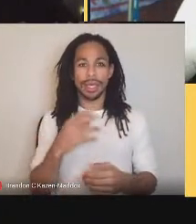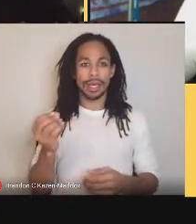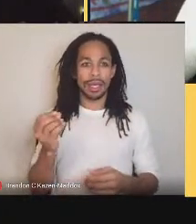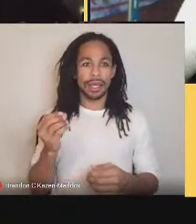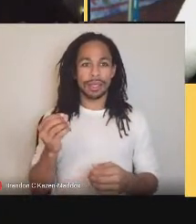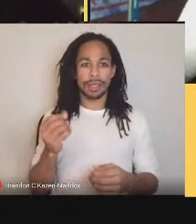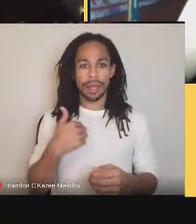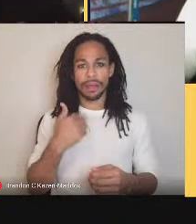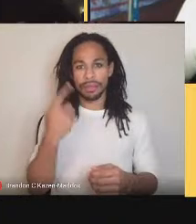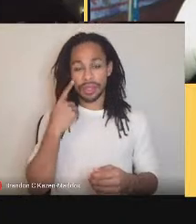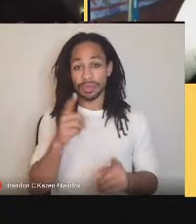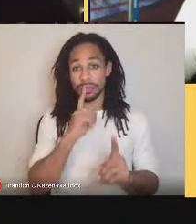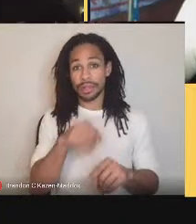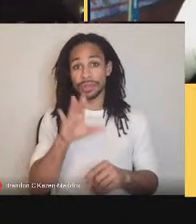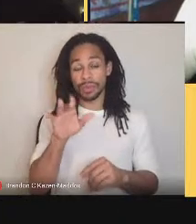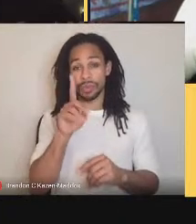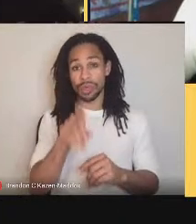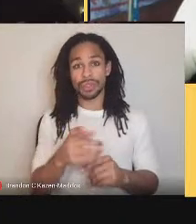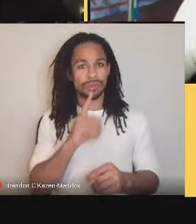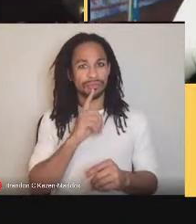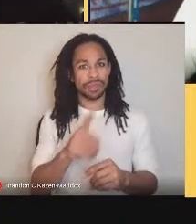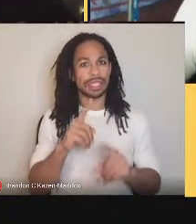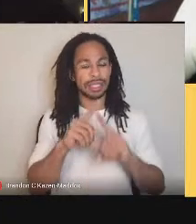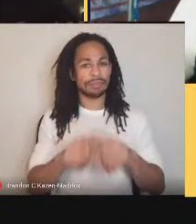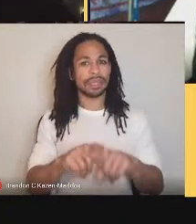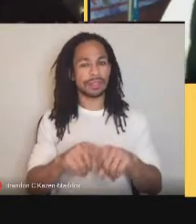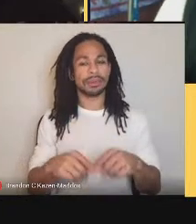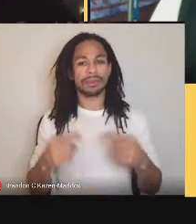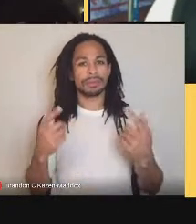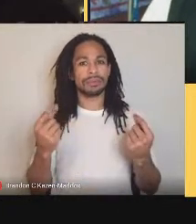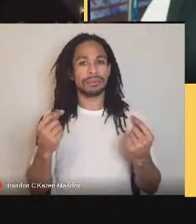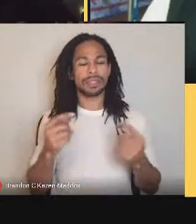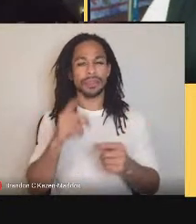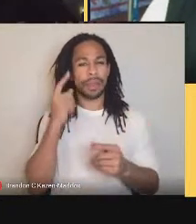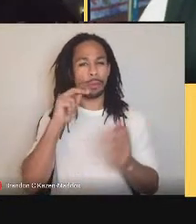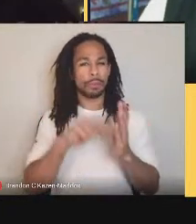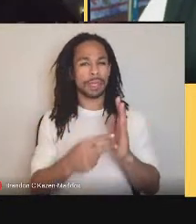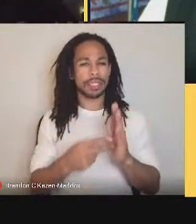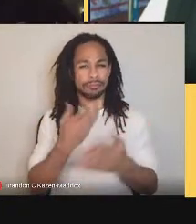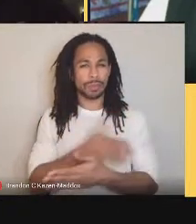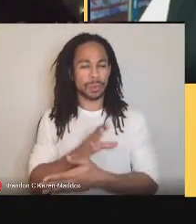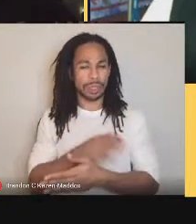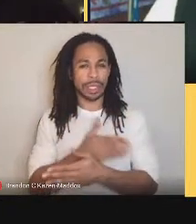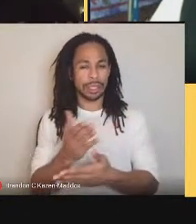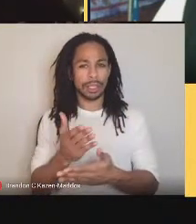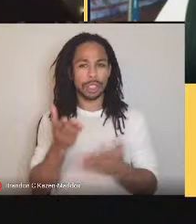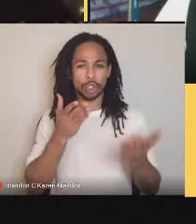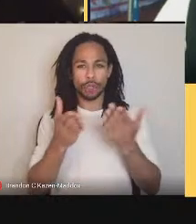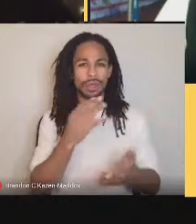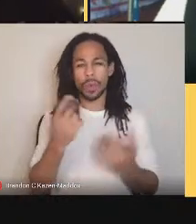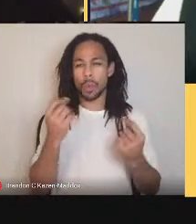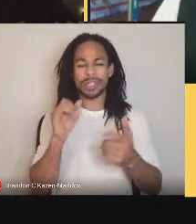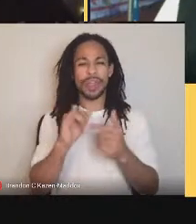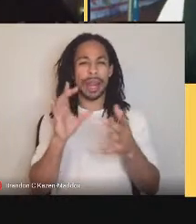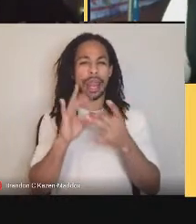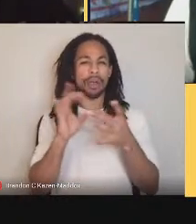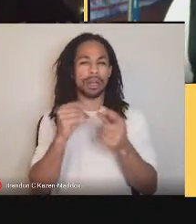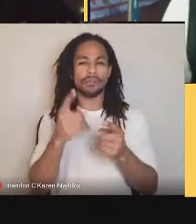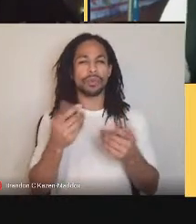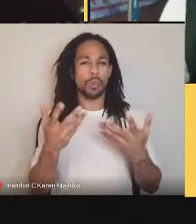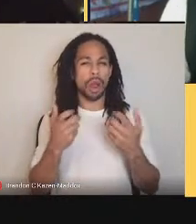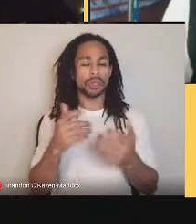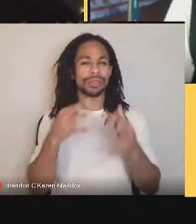think to answer that question, it really just depends on kind of what the purpose of music is serving and whatever the narrative is that you're trying to